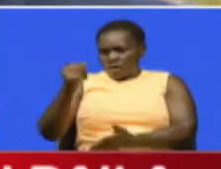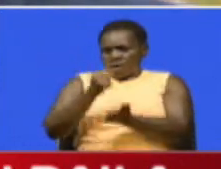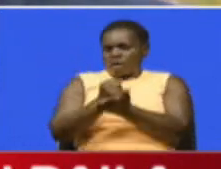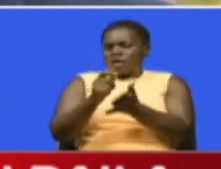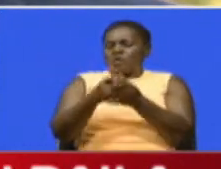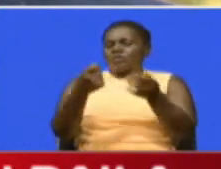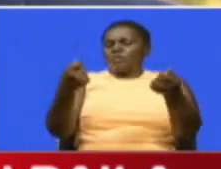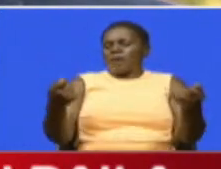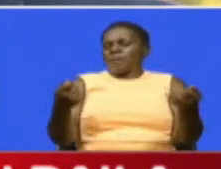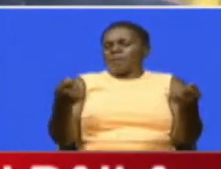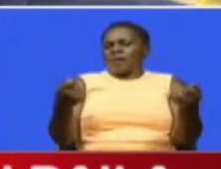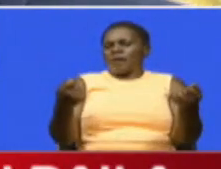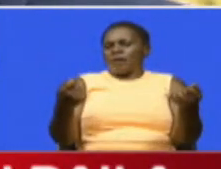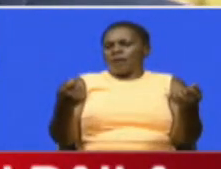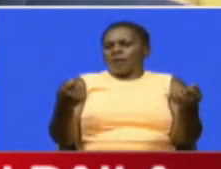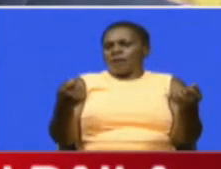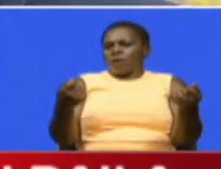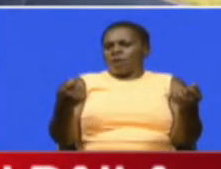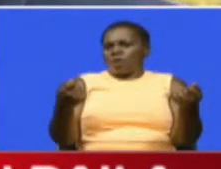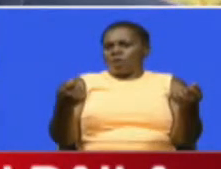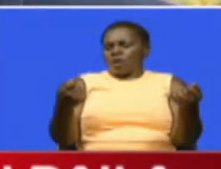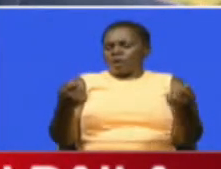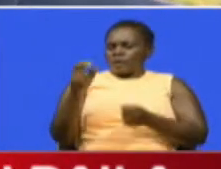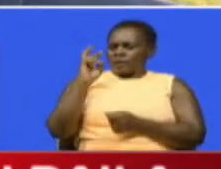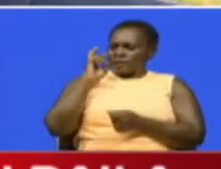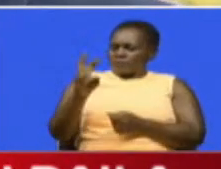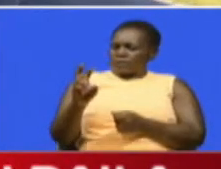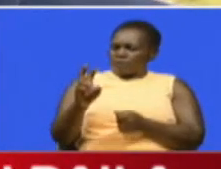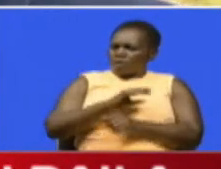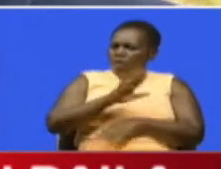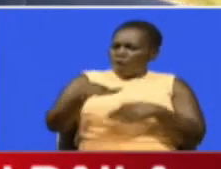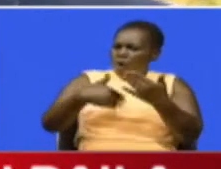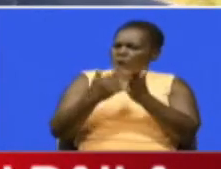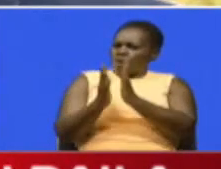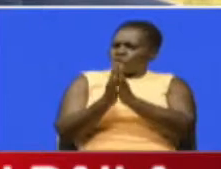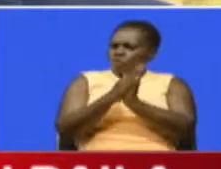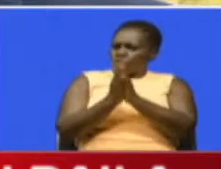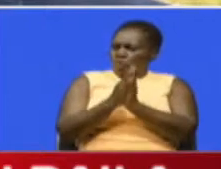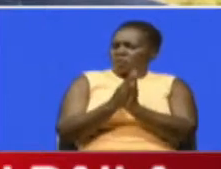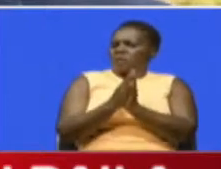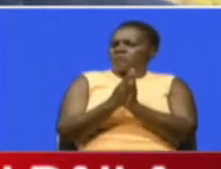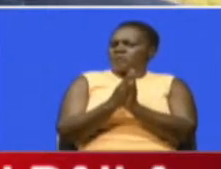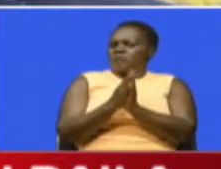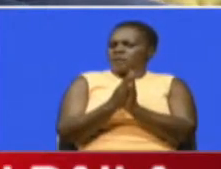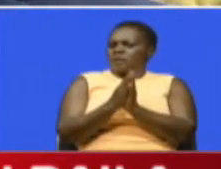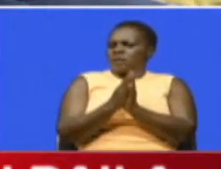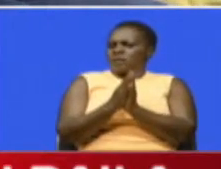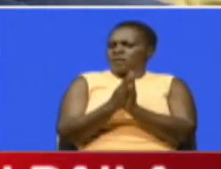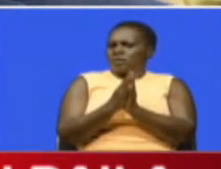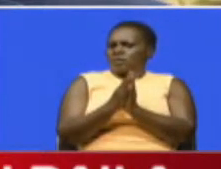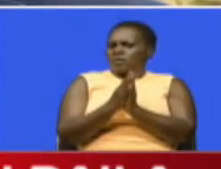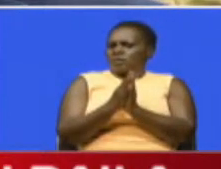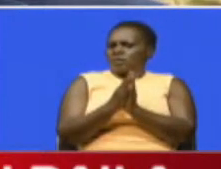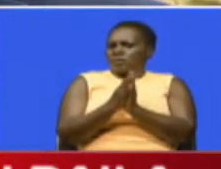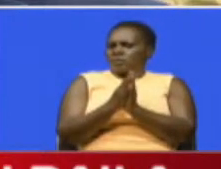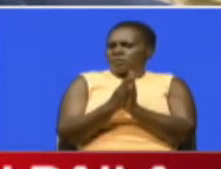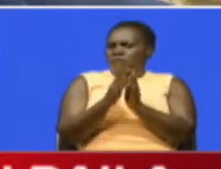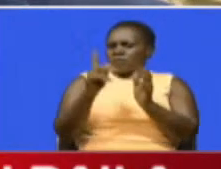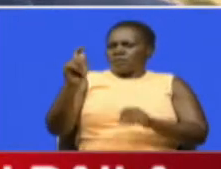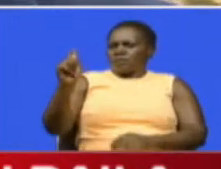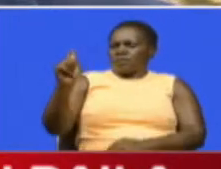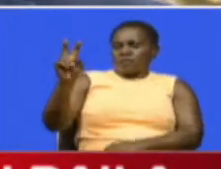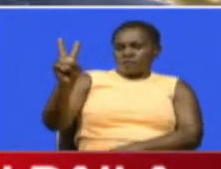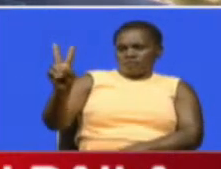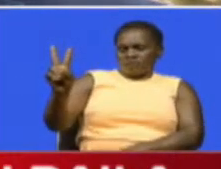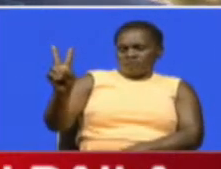newspapers. Go back to what was, even look at your own stories in the electronic media.